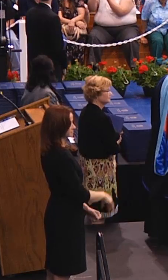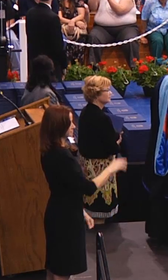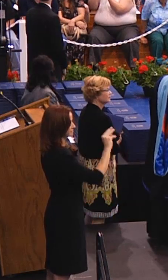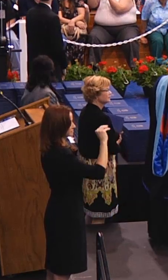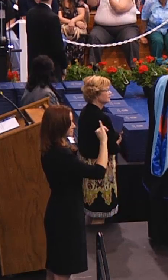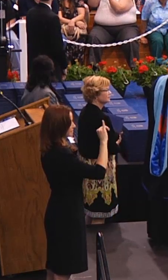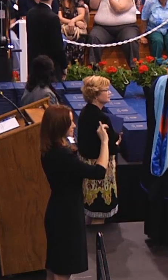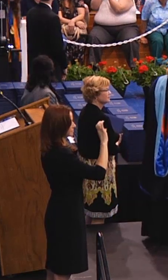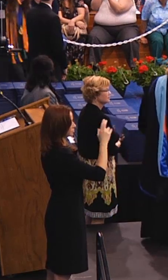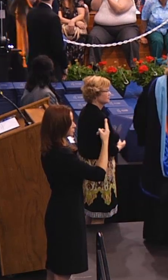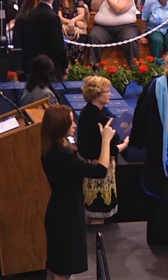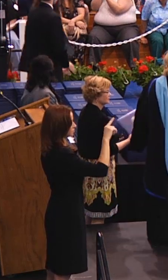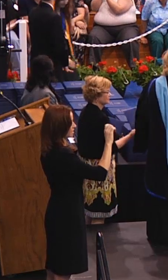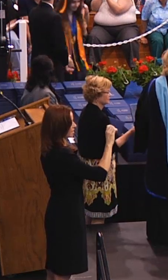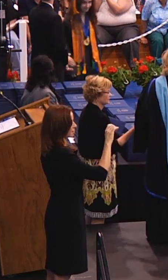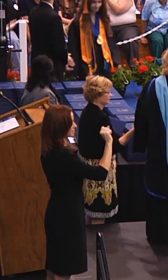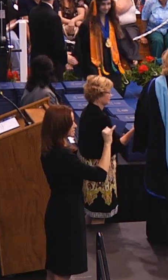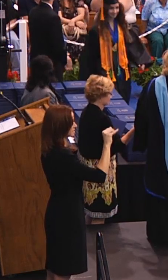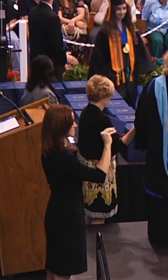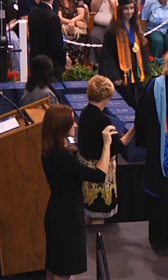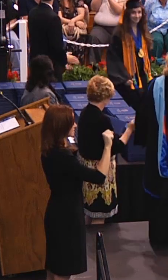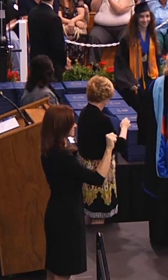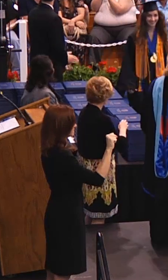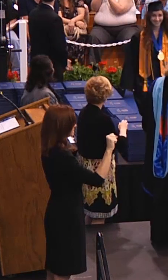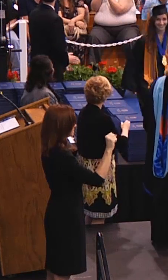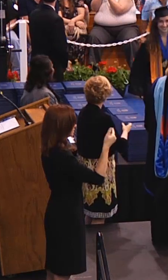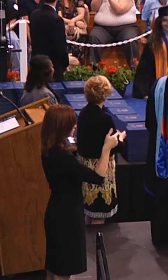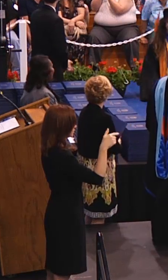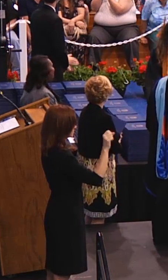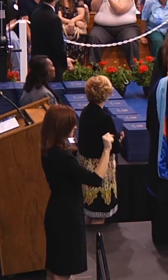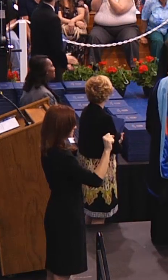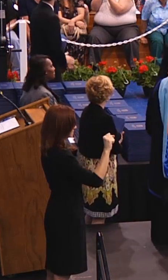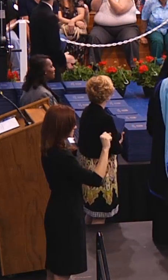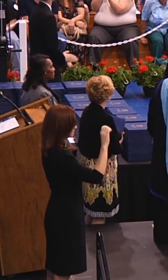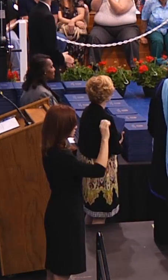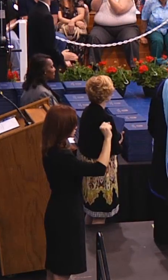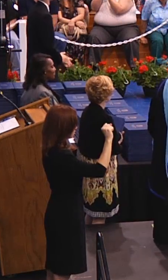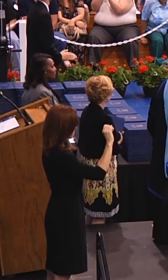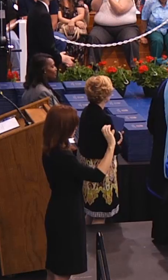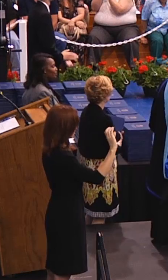Michelle Thayer Sims, General Studies, summa cum laude.